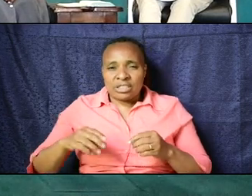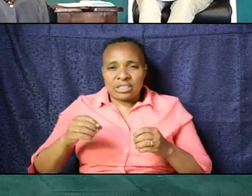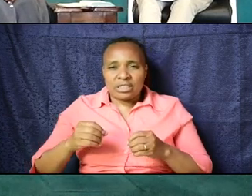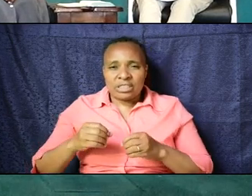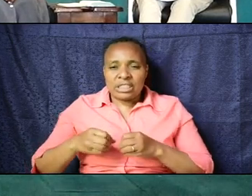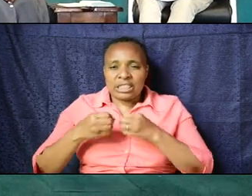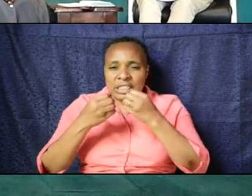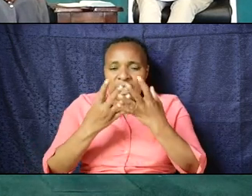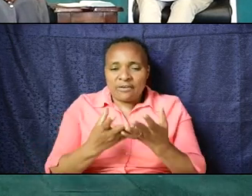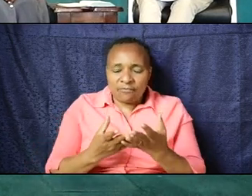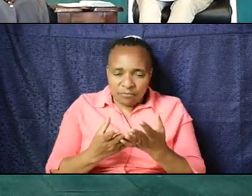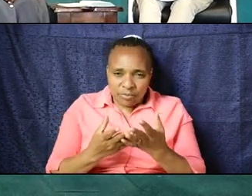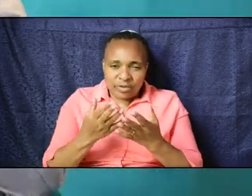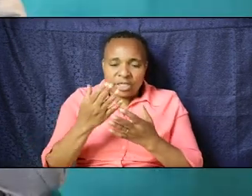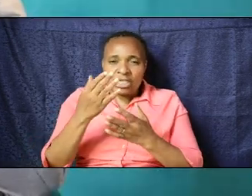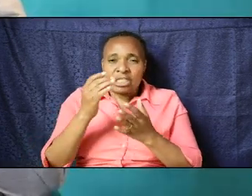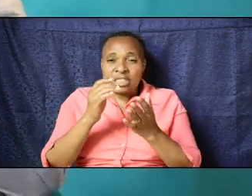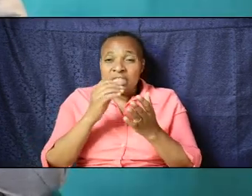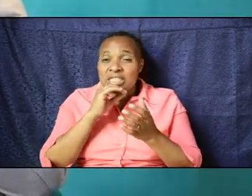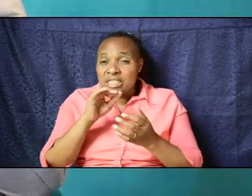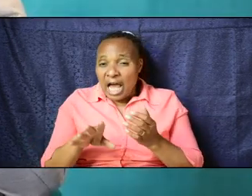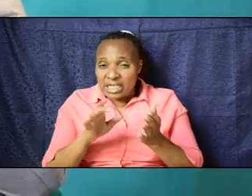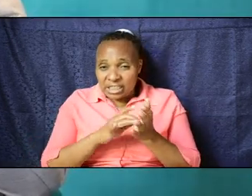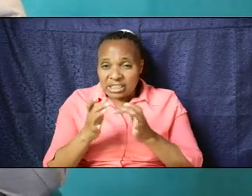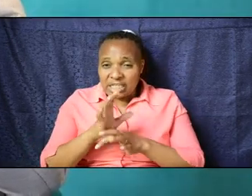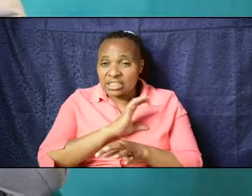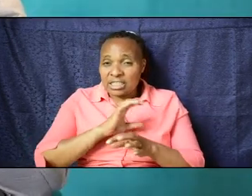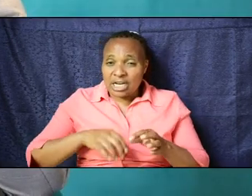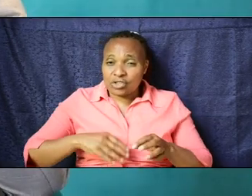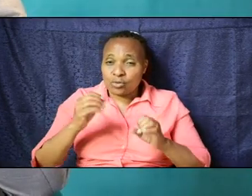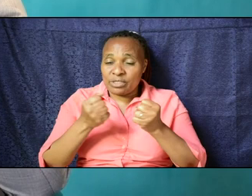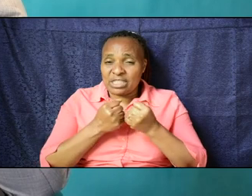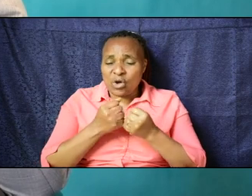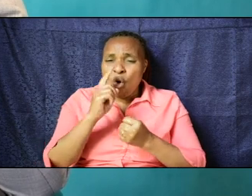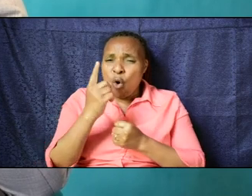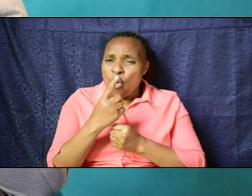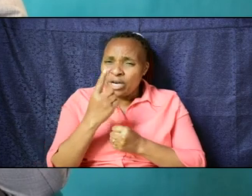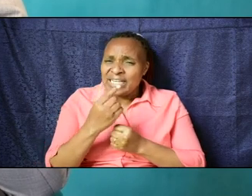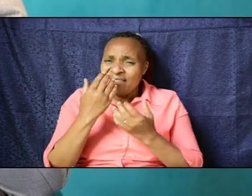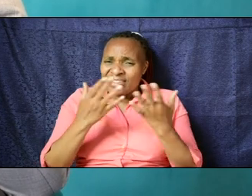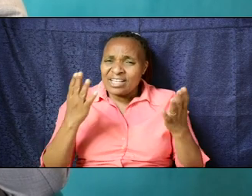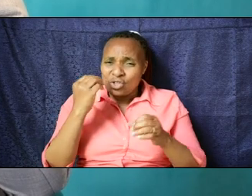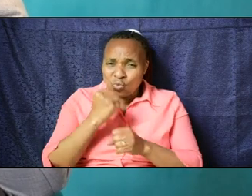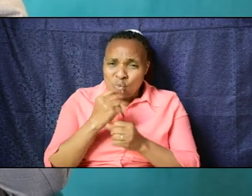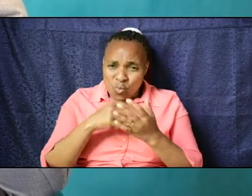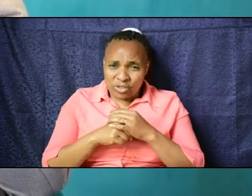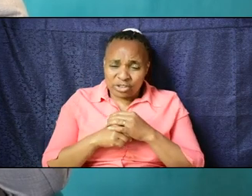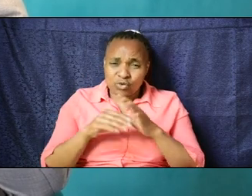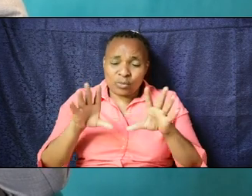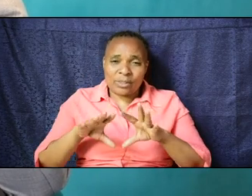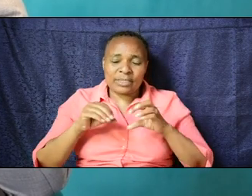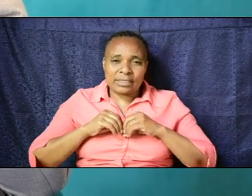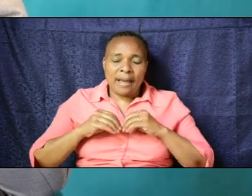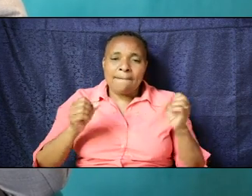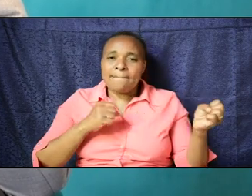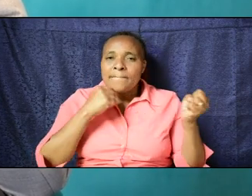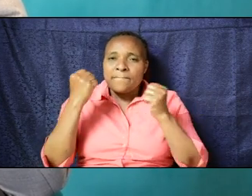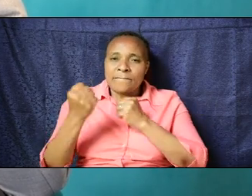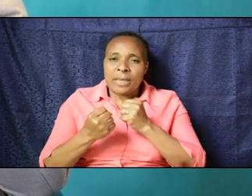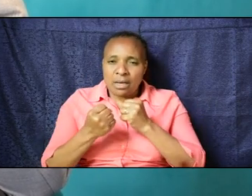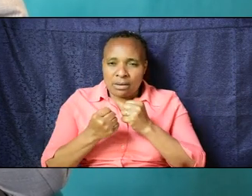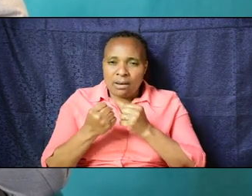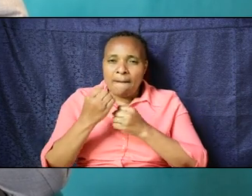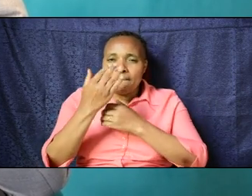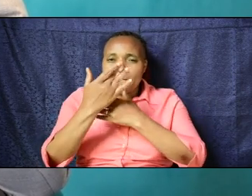blood of his son, Jesus Christ, so that we can be saved. The only thing we need to do is accept it. So there is power in the blood of Jesus.